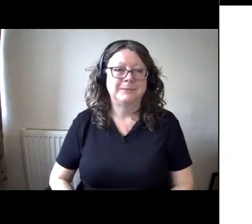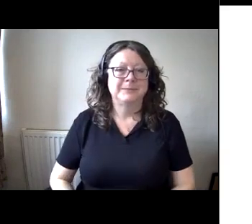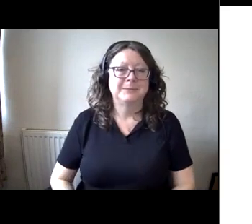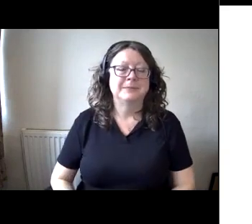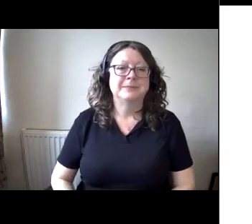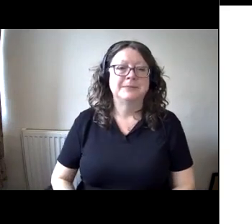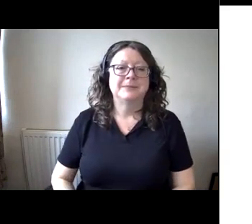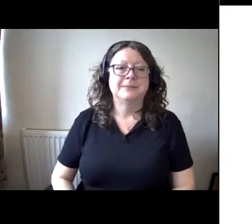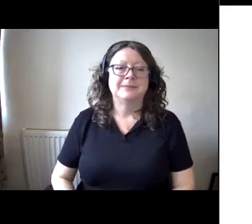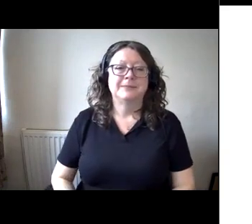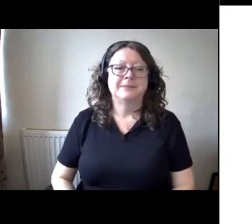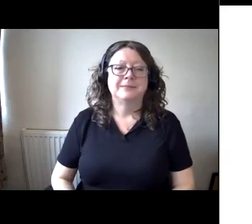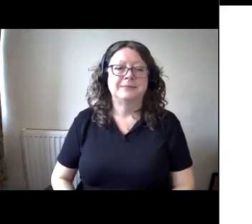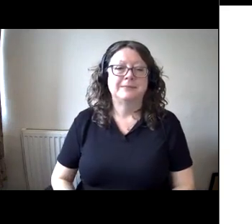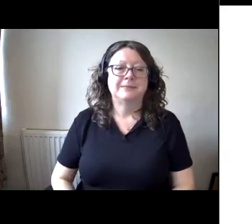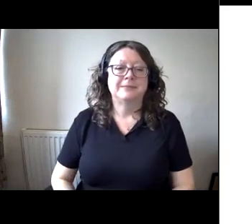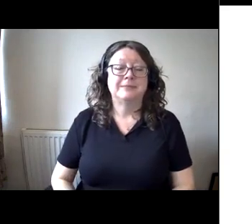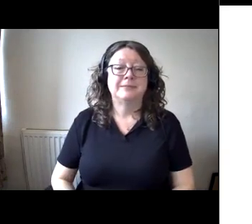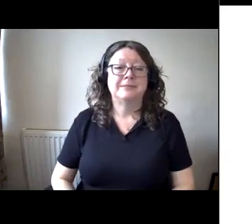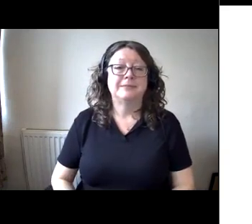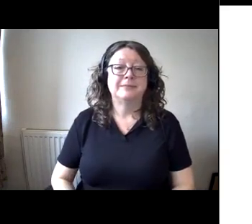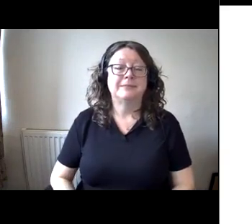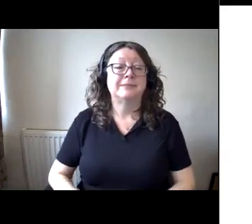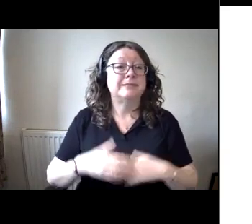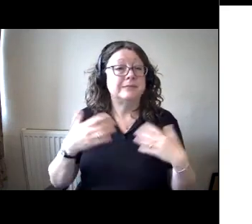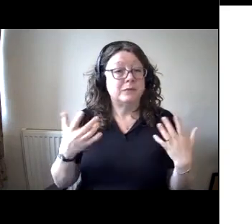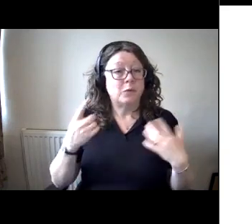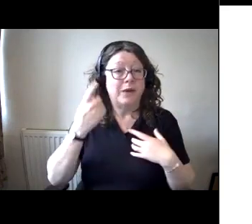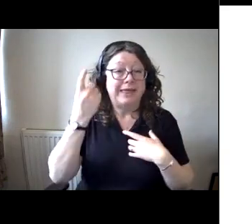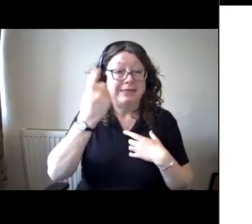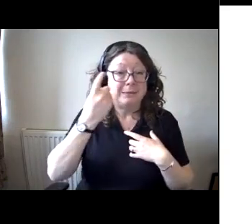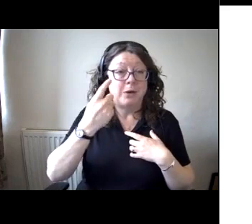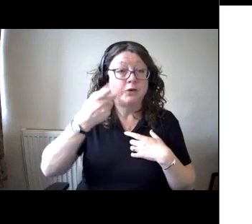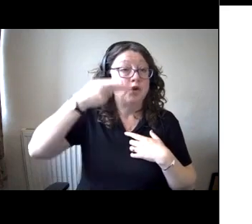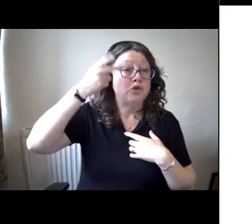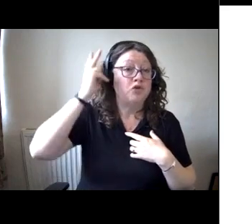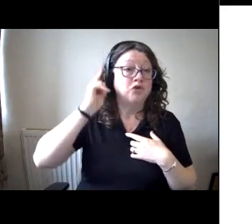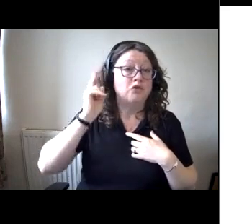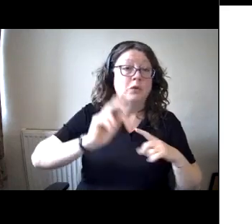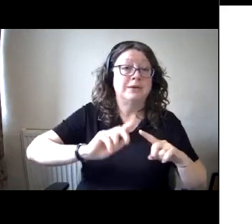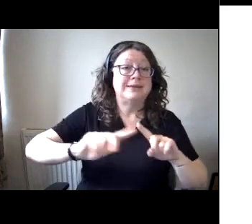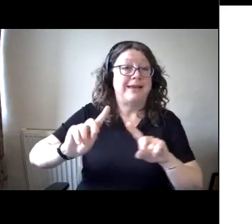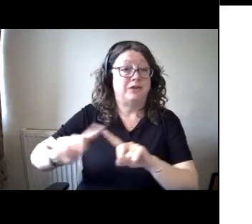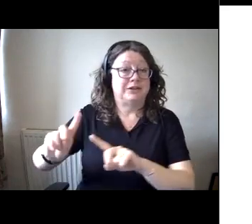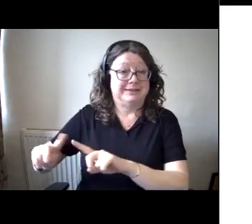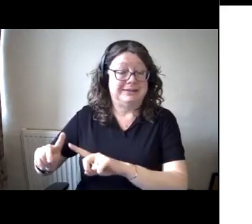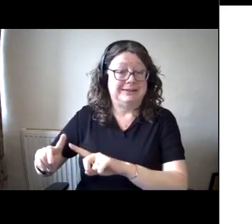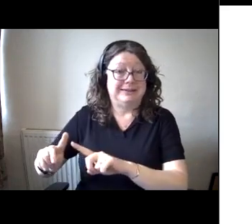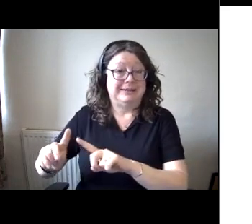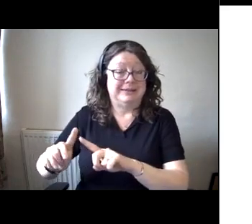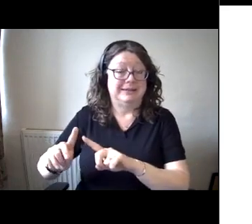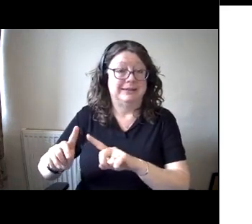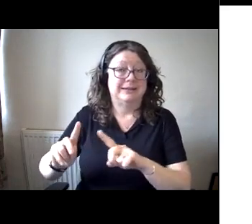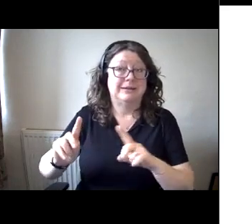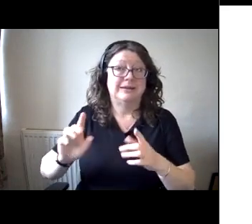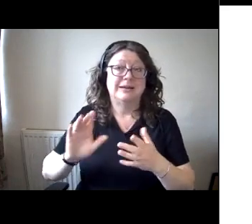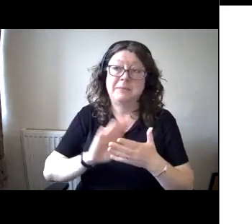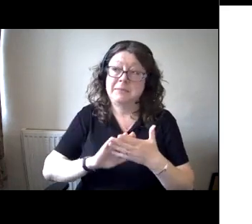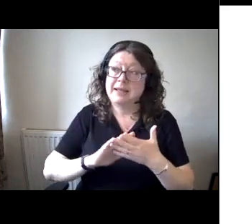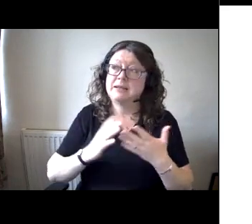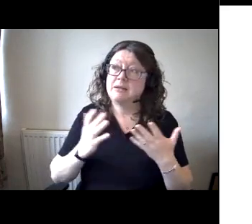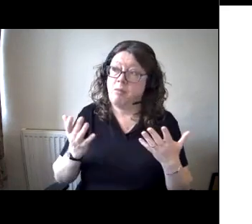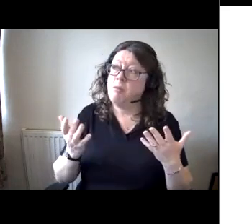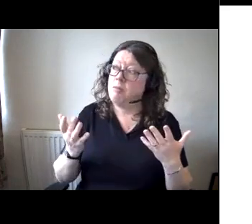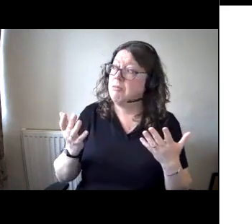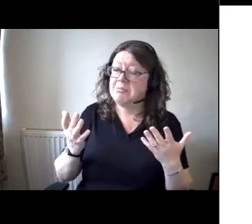And what this can do, if we think about neurodiversity, we can essentially start